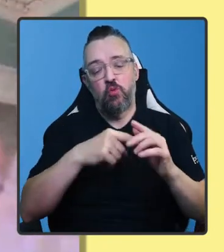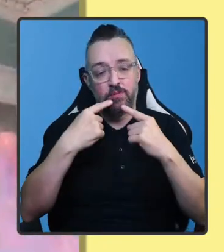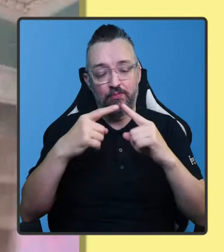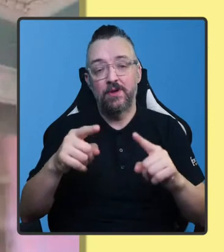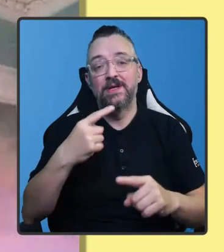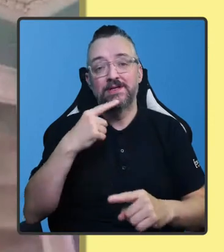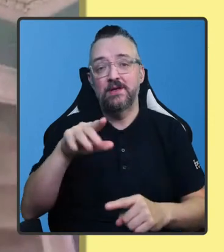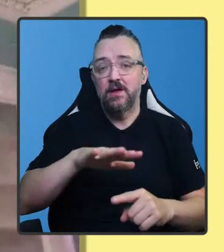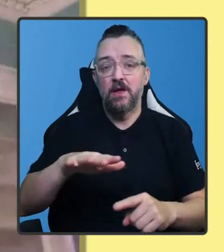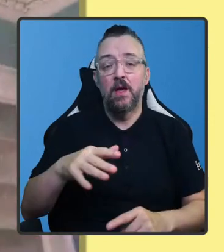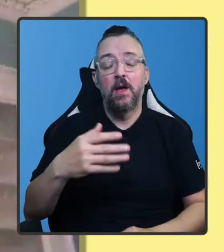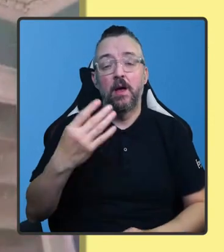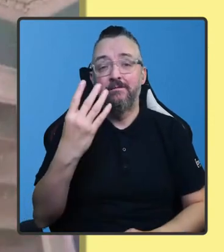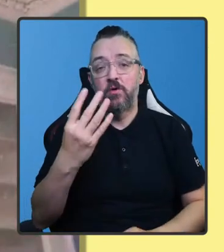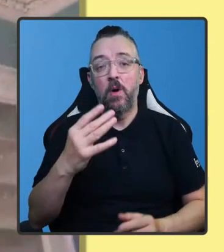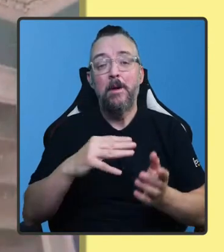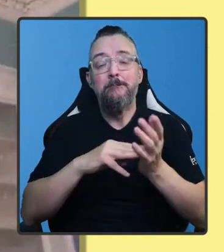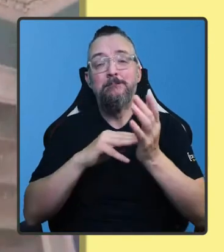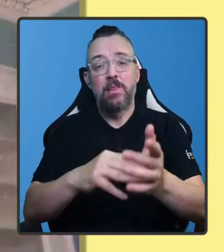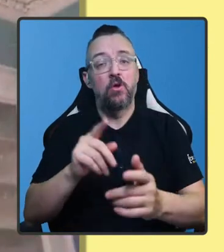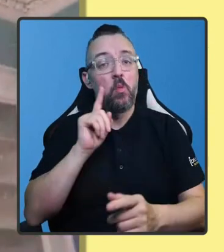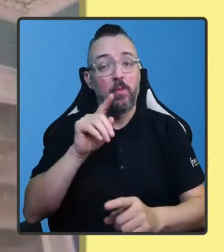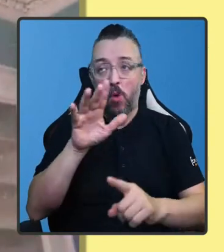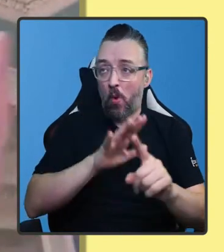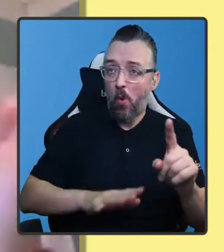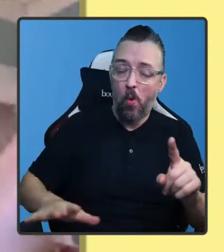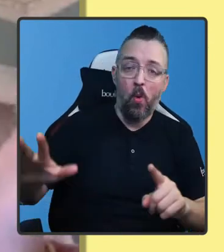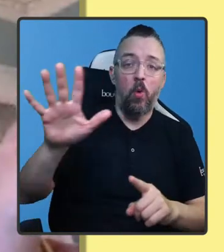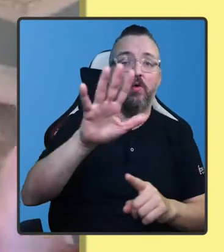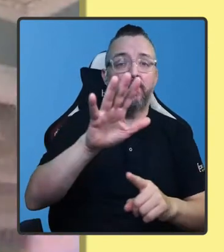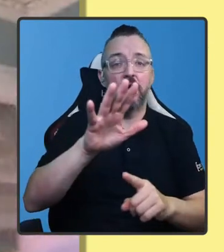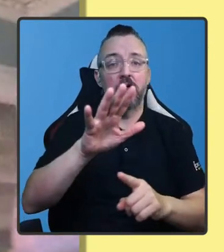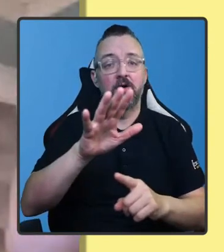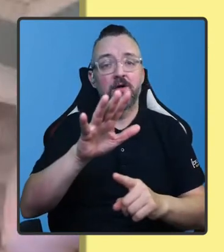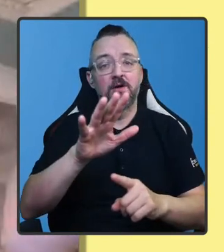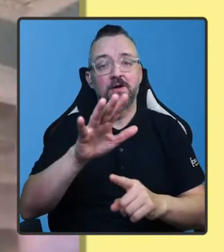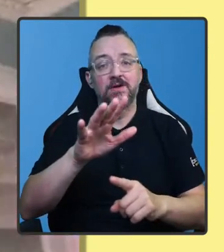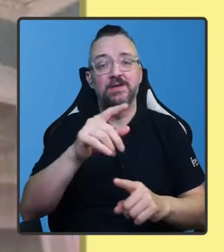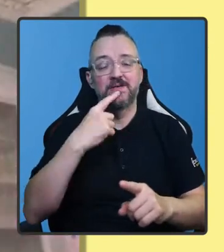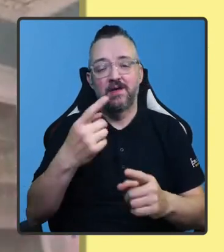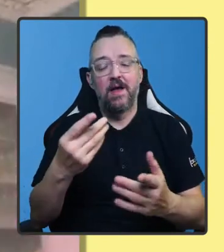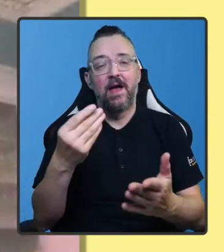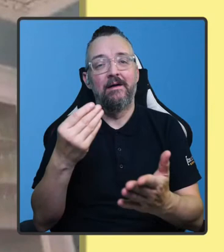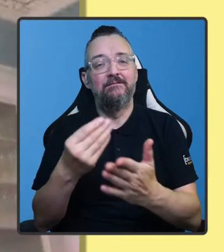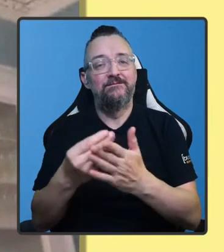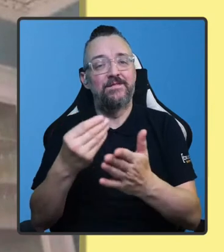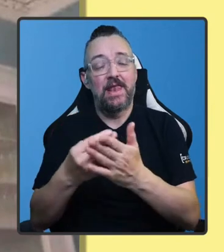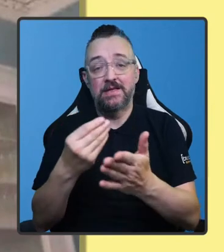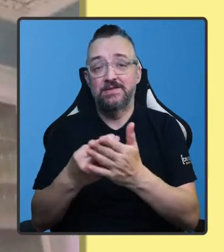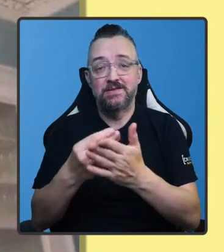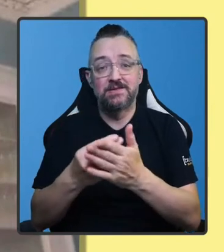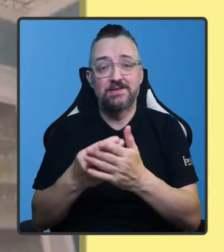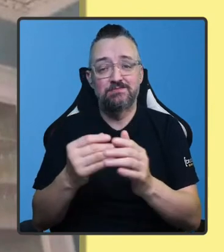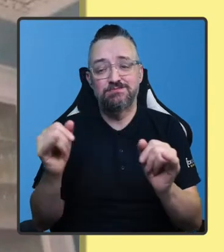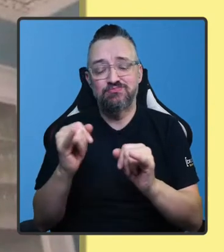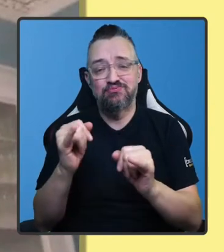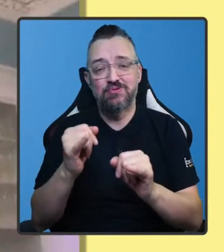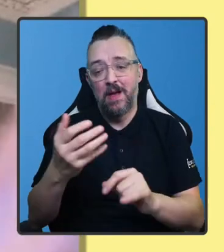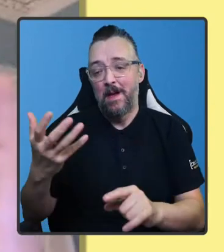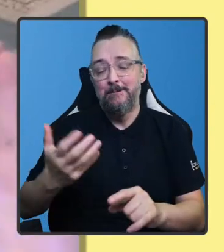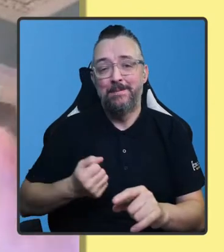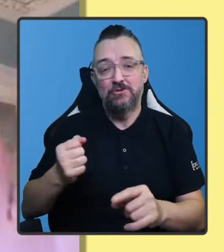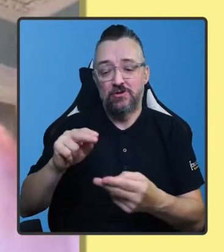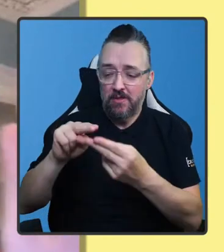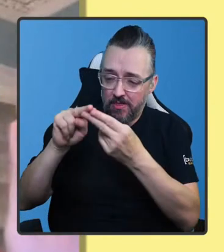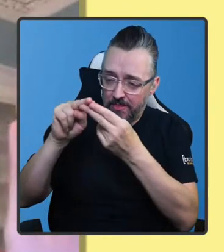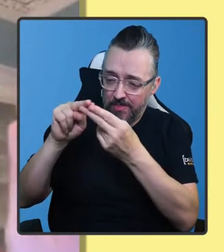4 million women across the UK for what was described as a financially crippling state age pension increase